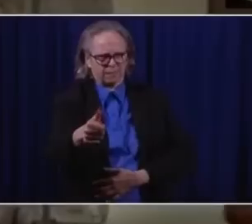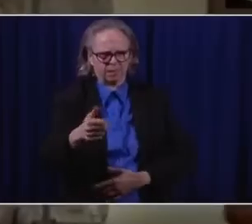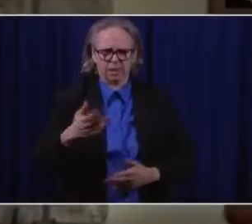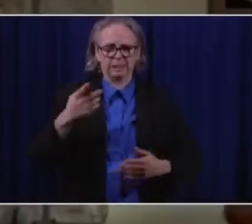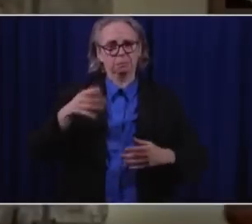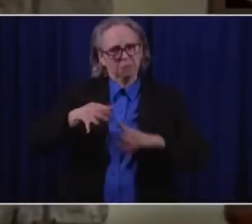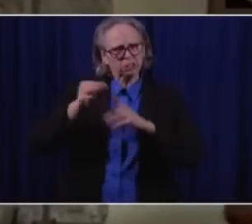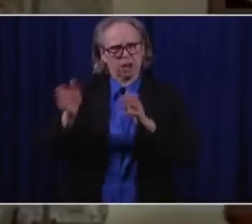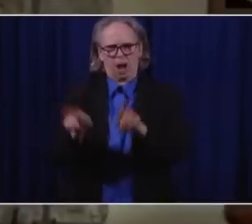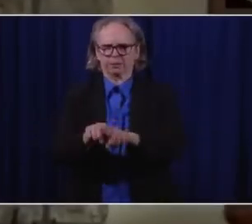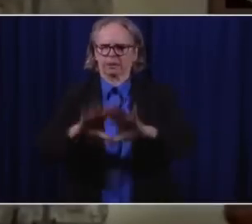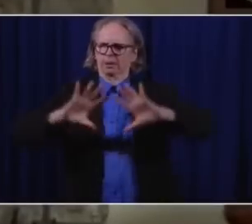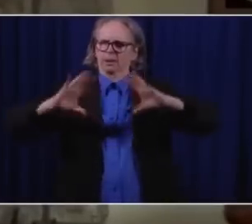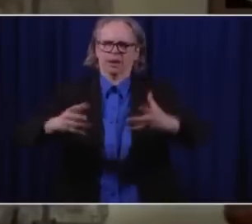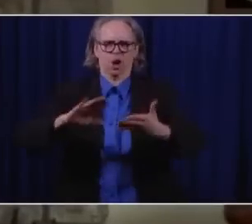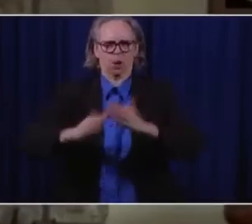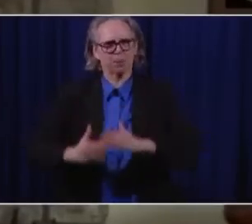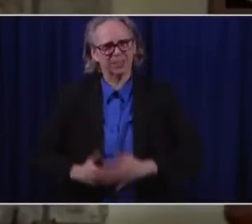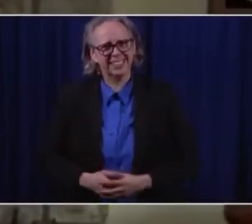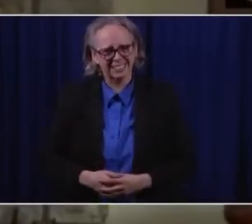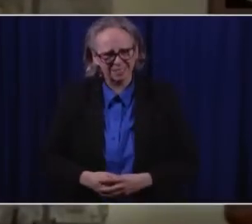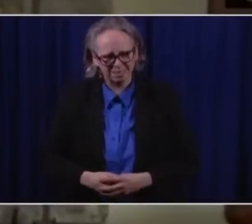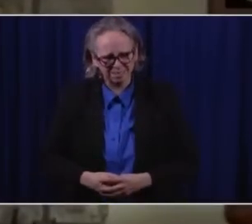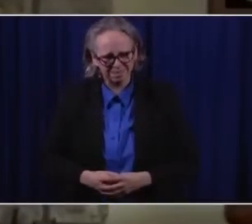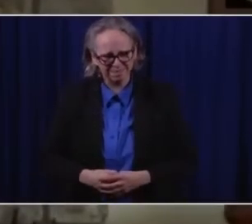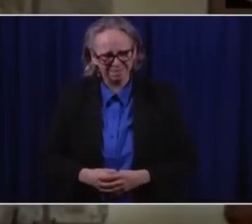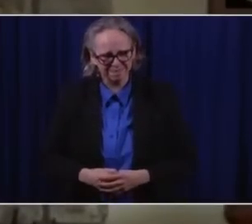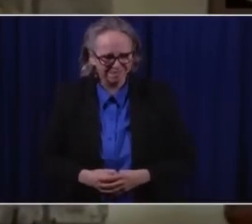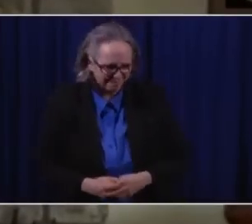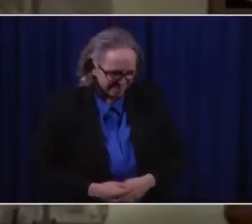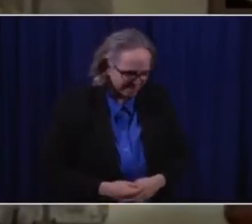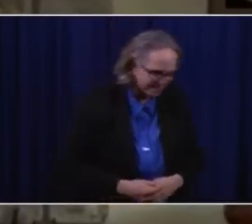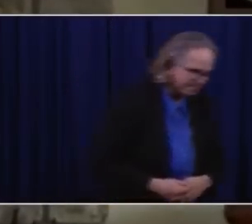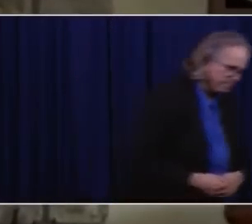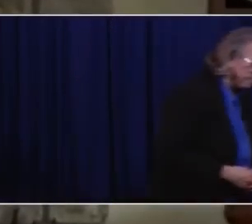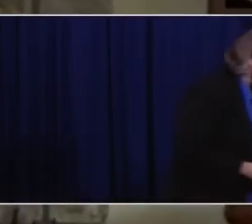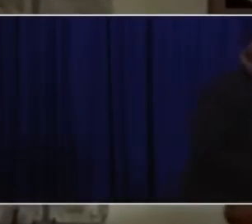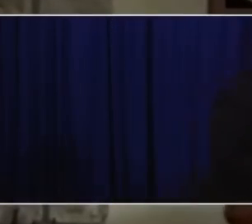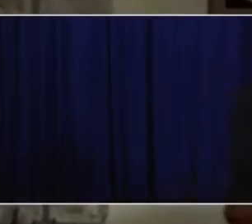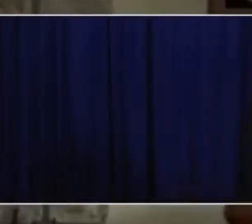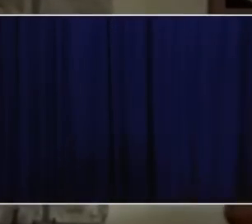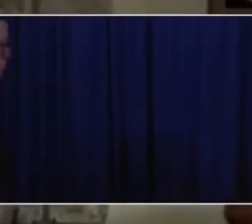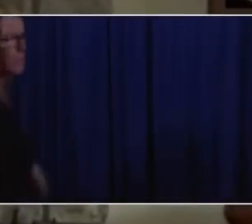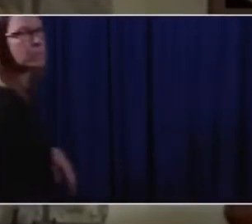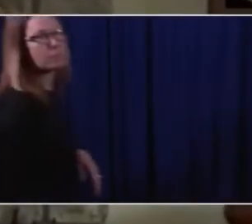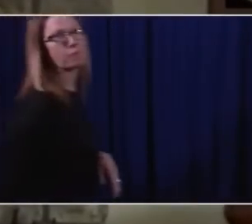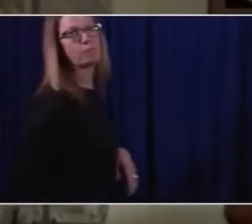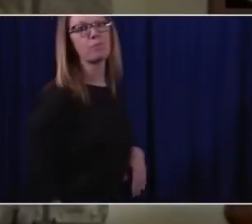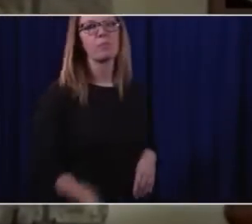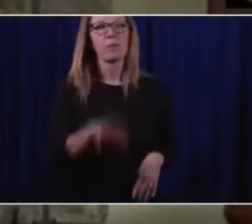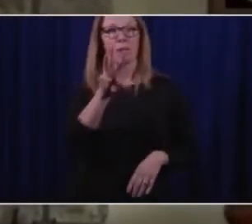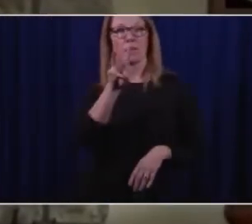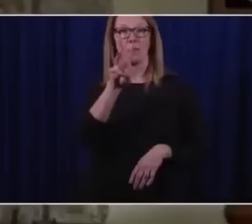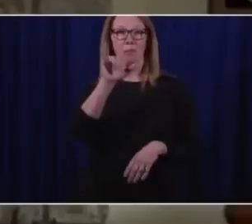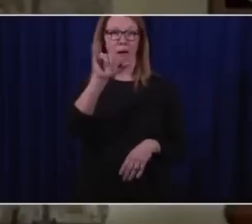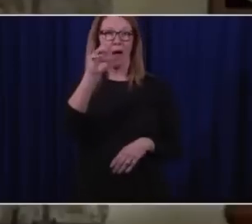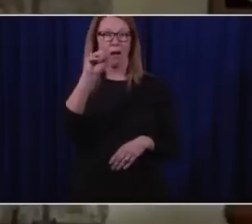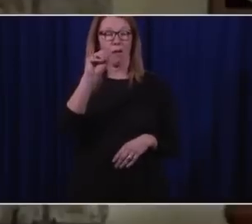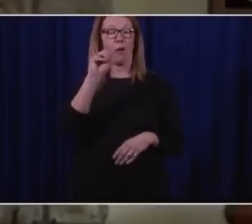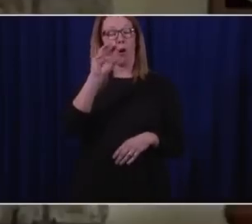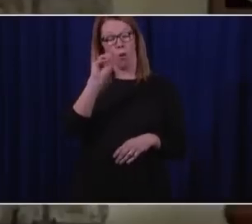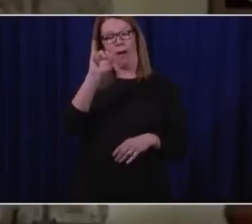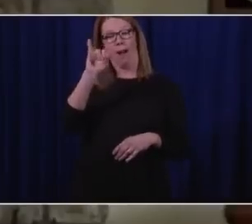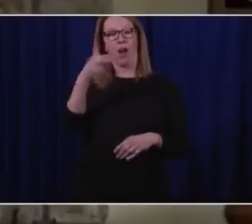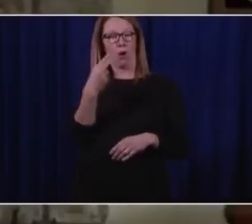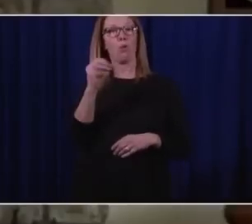Thank you. Okay, thank you. Next question. Next question is from Dan DeRose at WOIO in Cleveland. Good